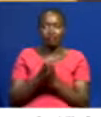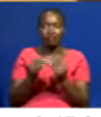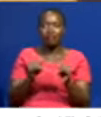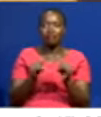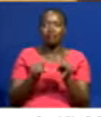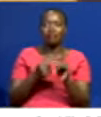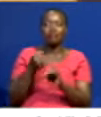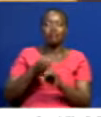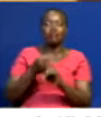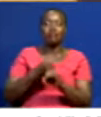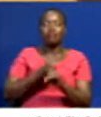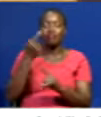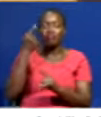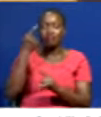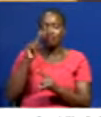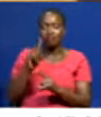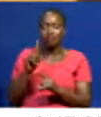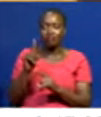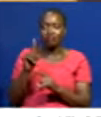much for